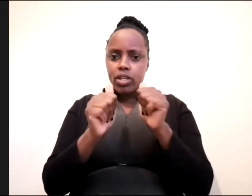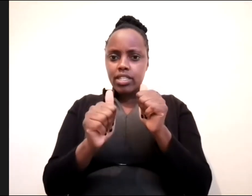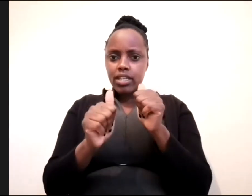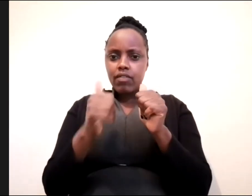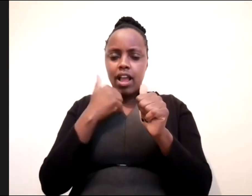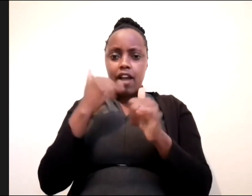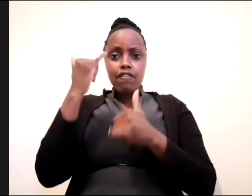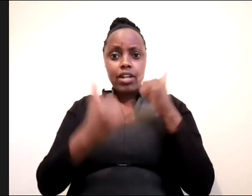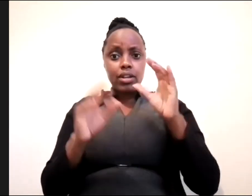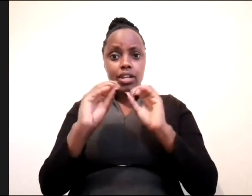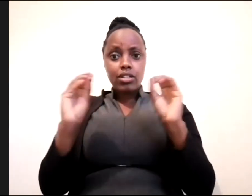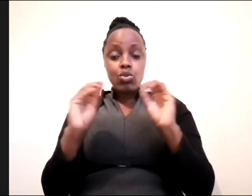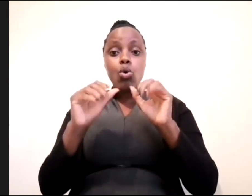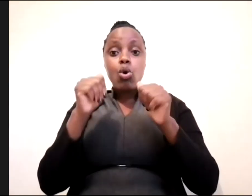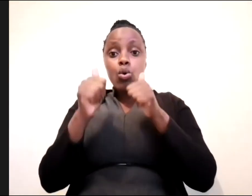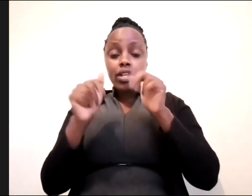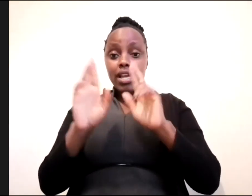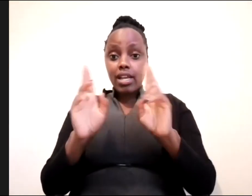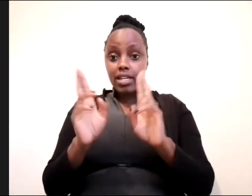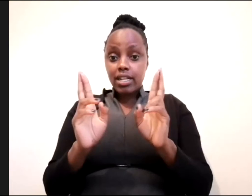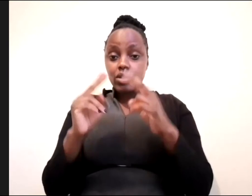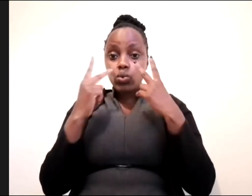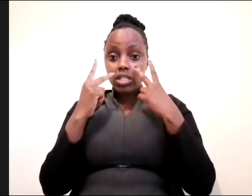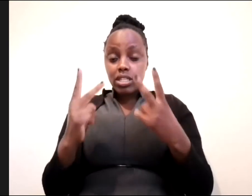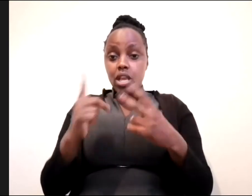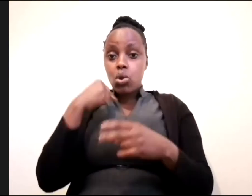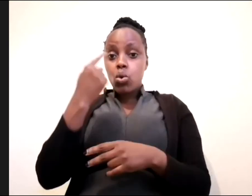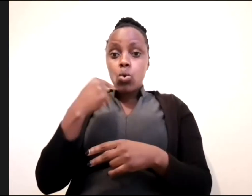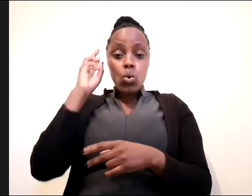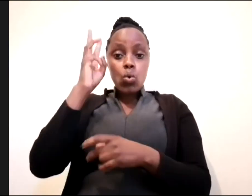finalized already to see whom will carry